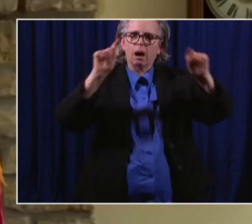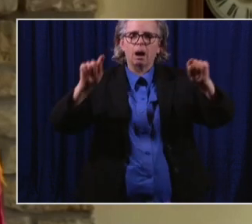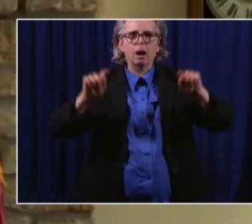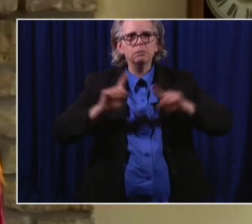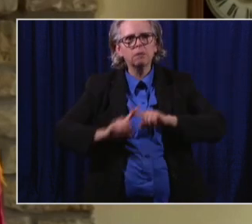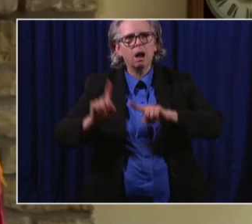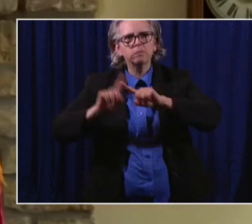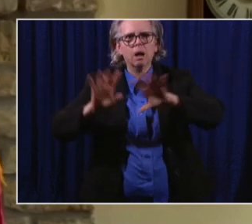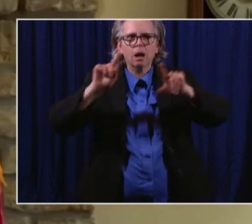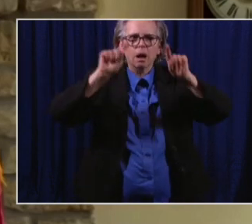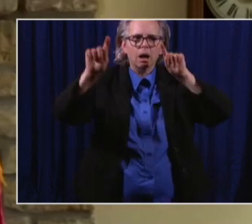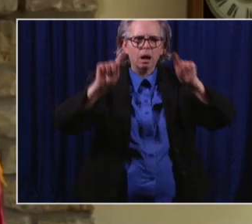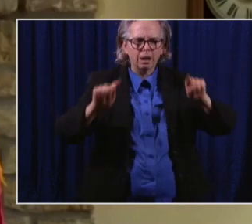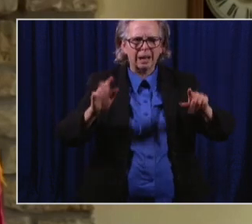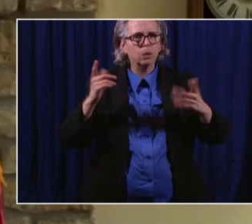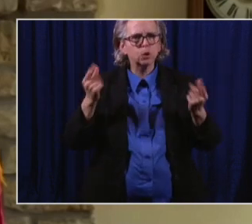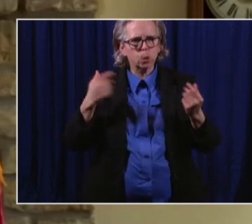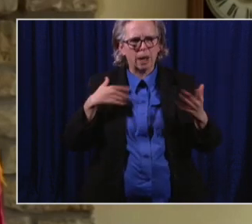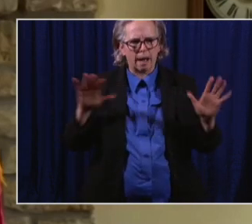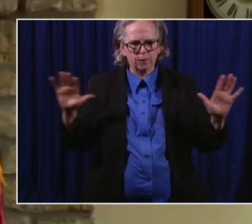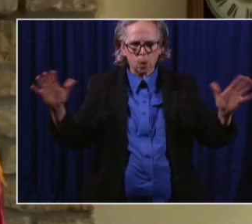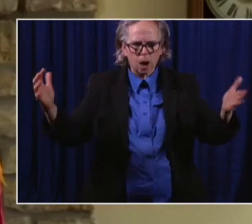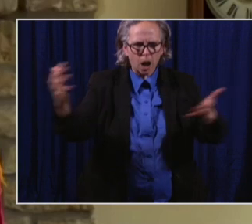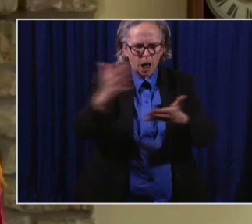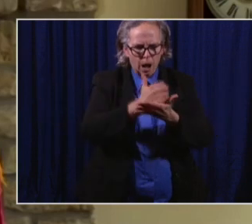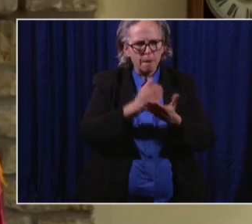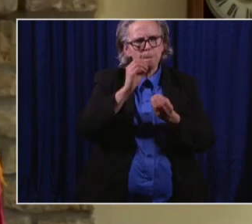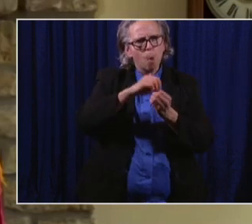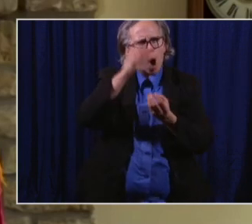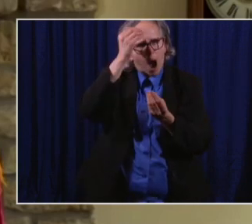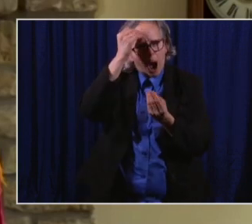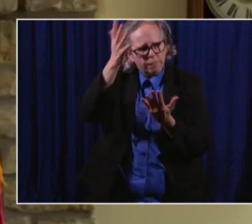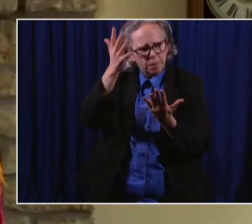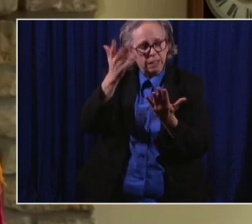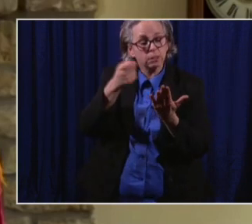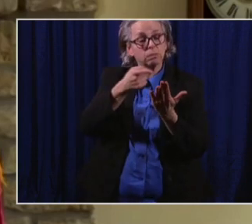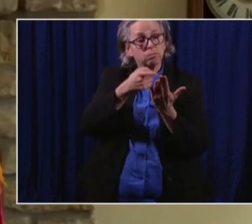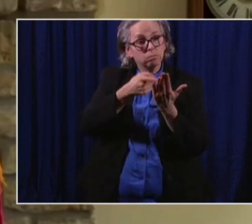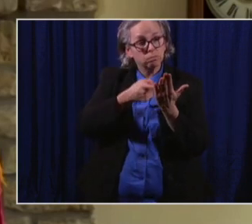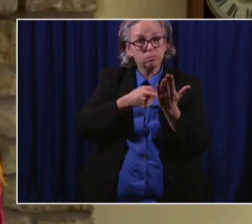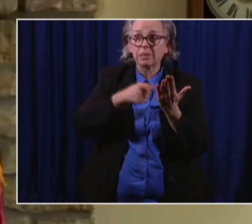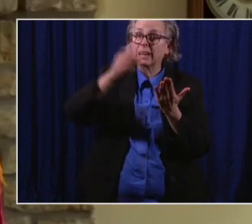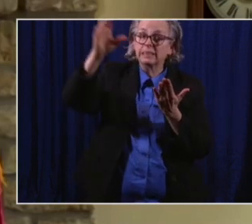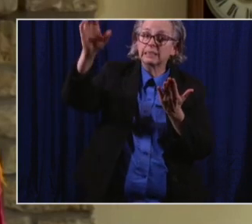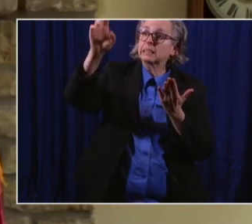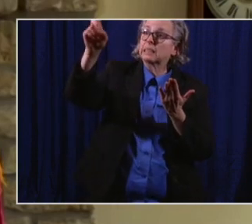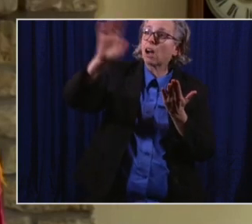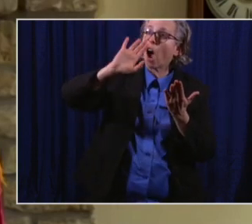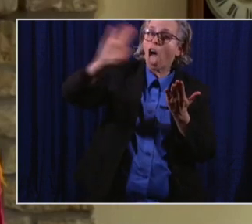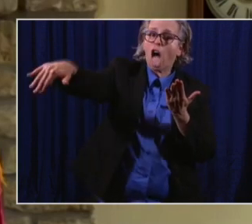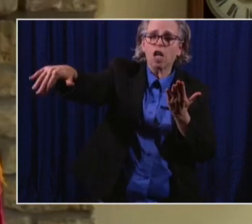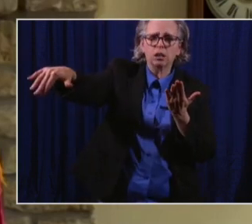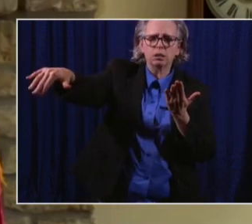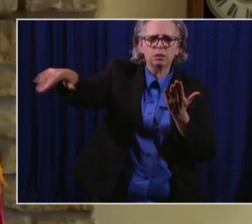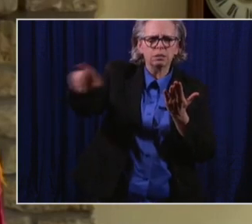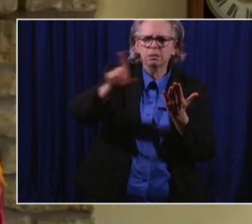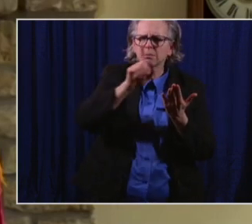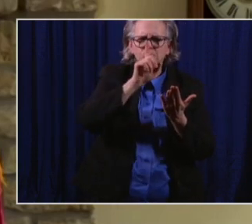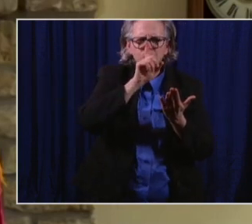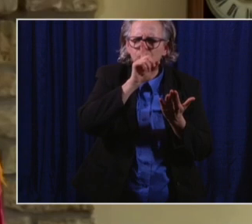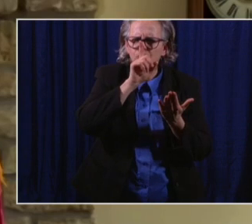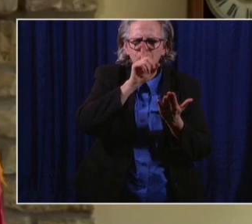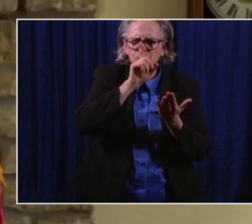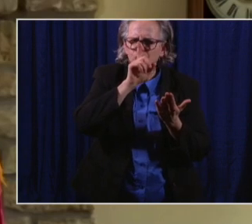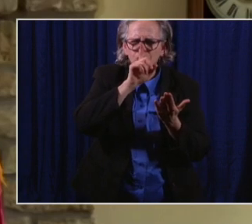provide us with more information. It does not mean there'll be a decision to move. It doesn't mean anything. It simply means we're trying to get